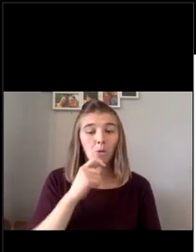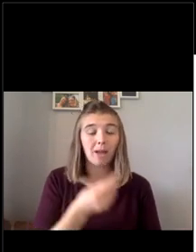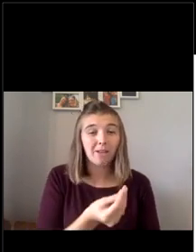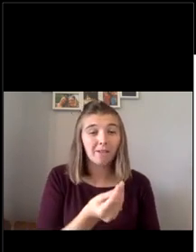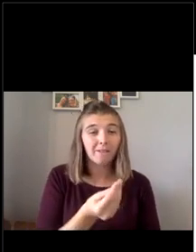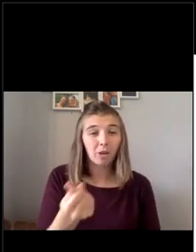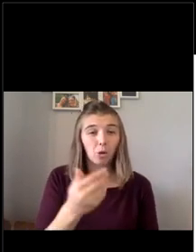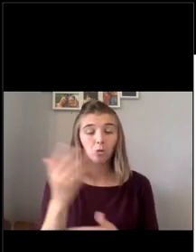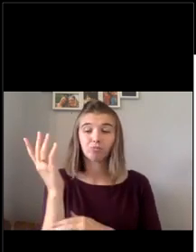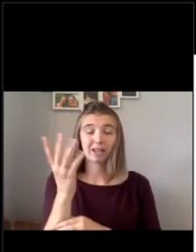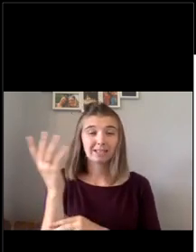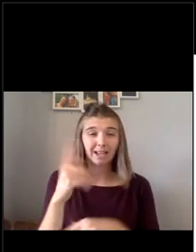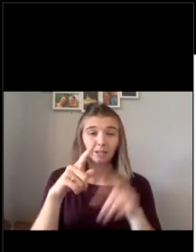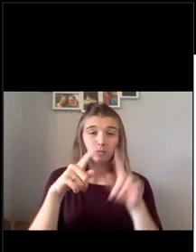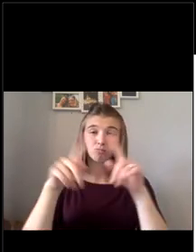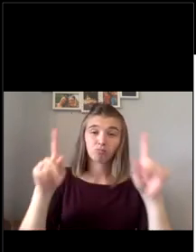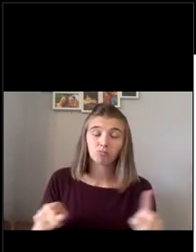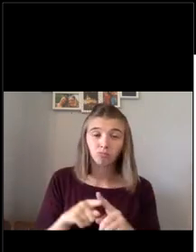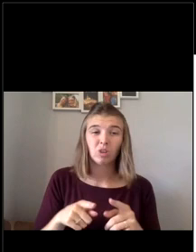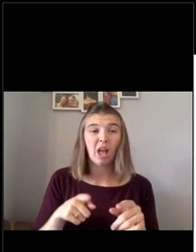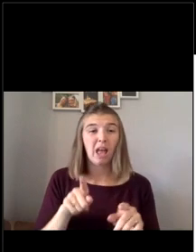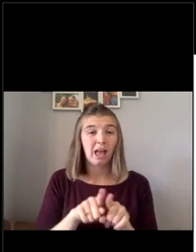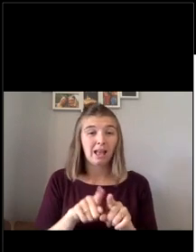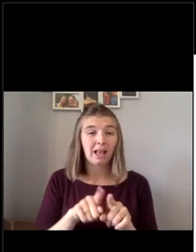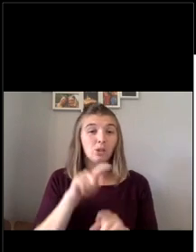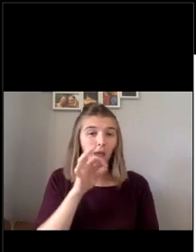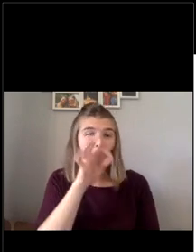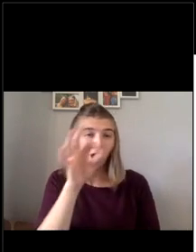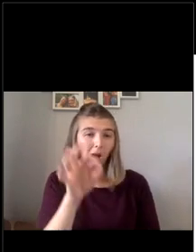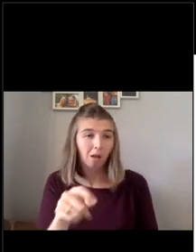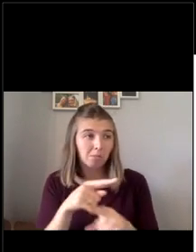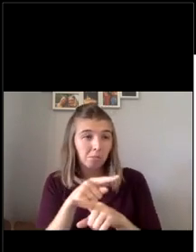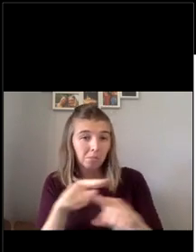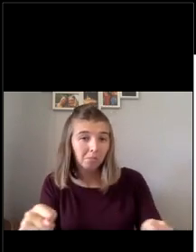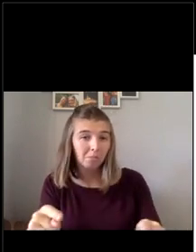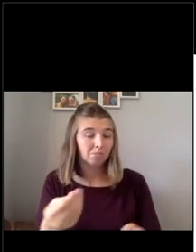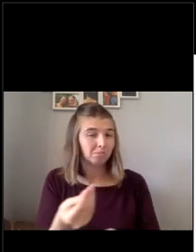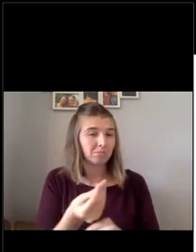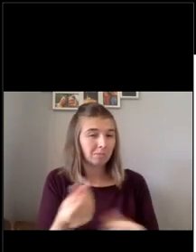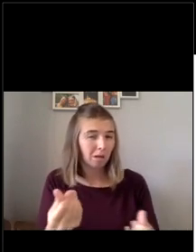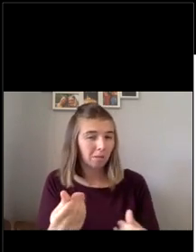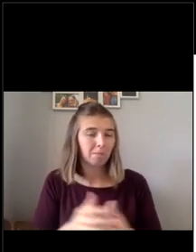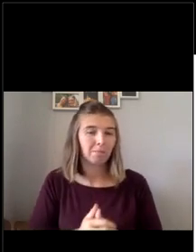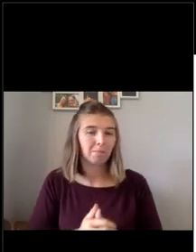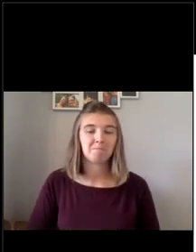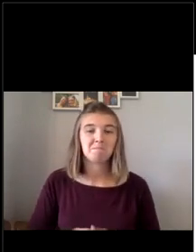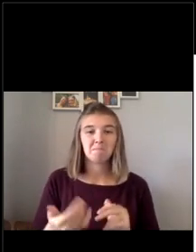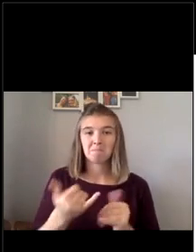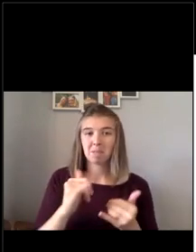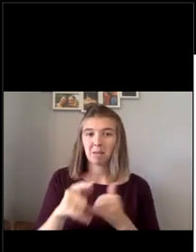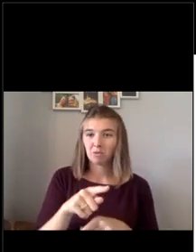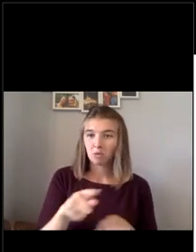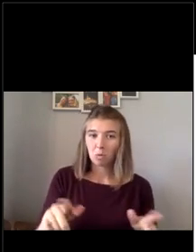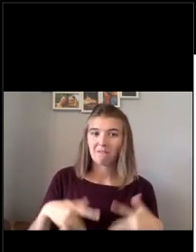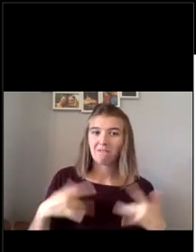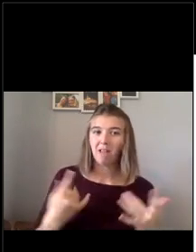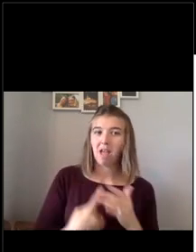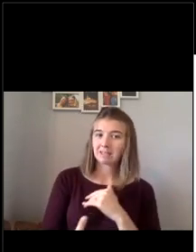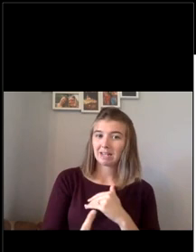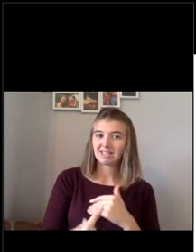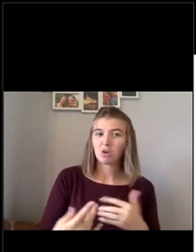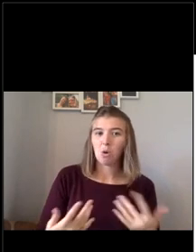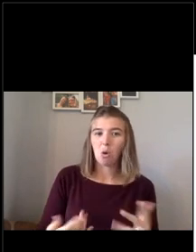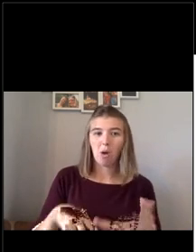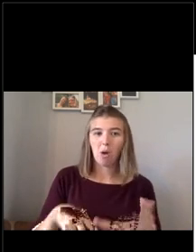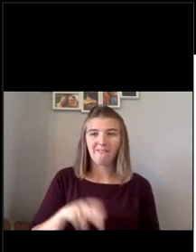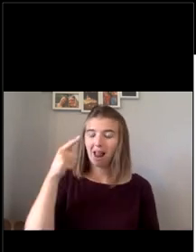get to know a little bit more about you and how you manage isolation, if you've ever felt isolated. If you're one of the very lucky people who